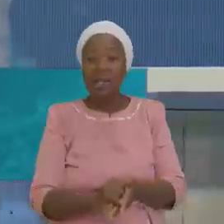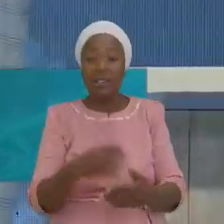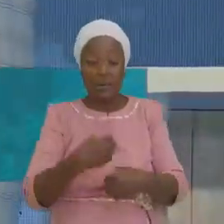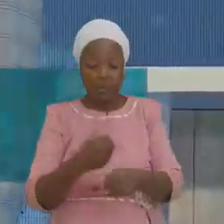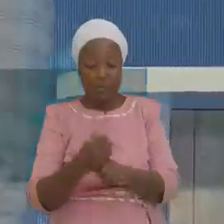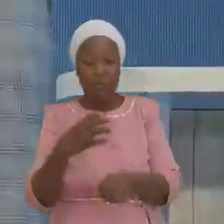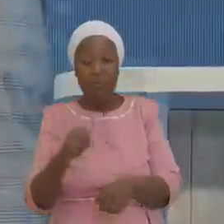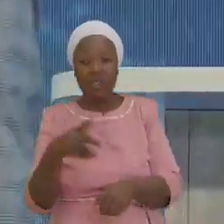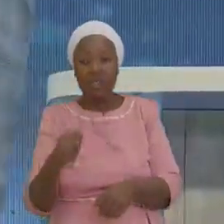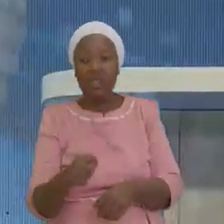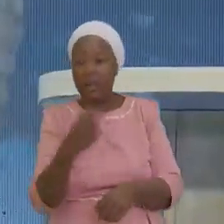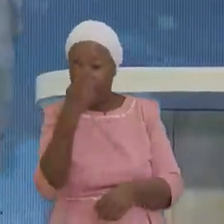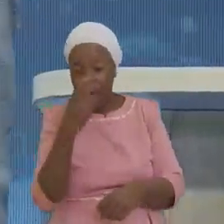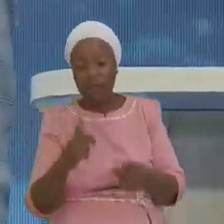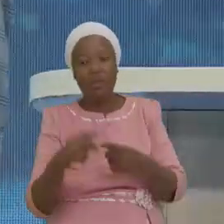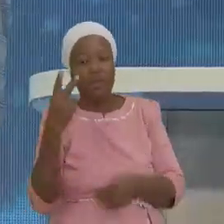the blind to see,